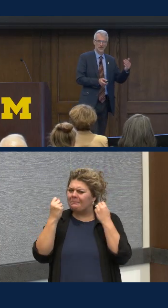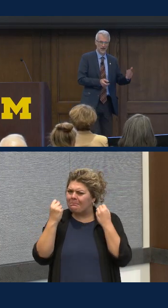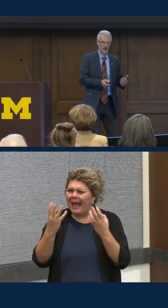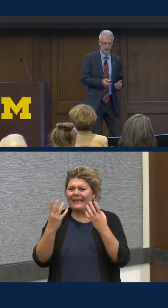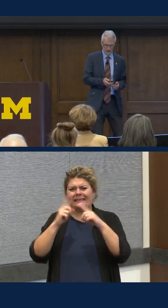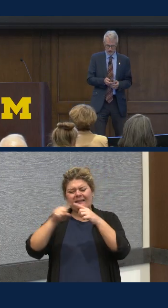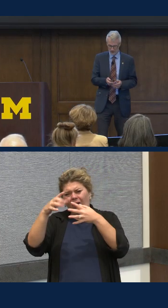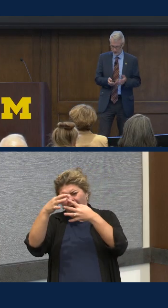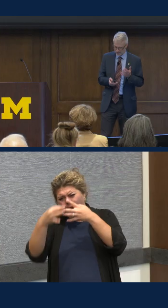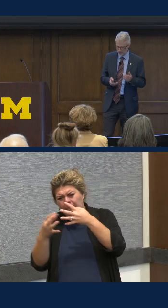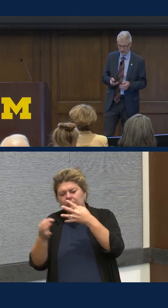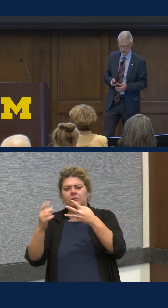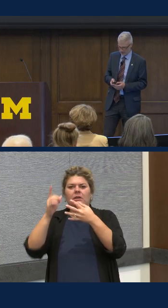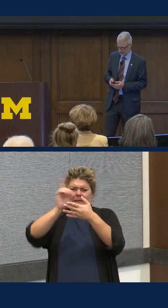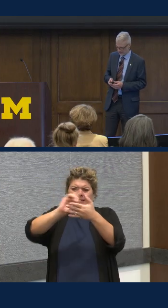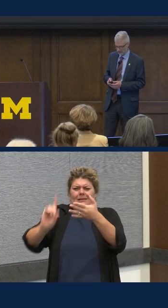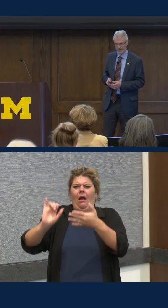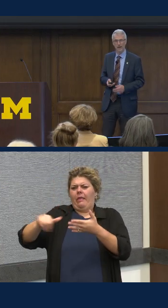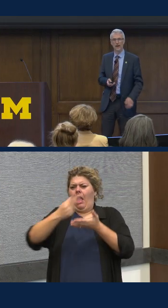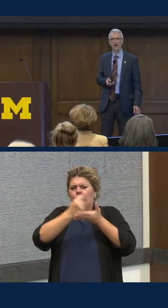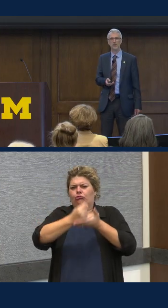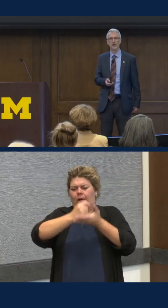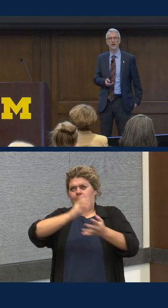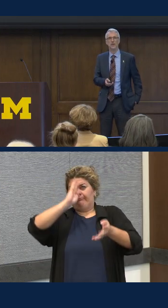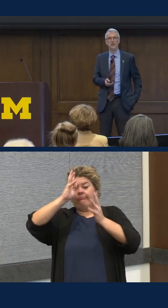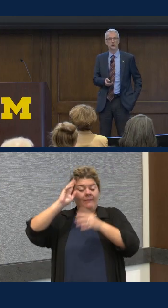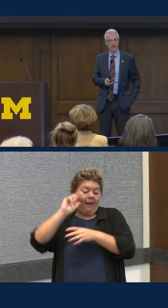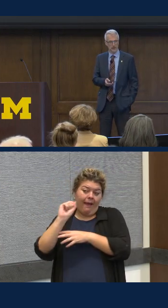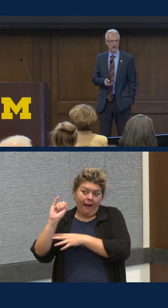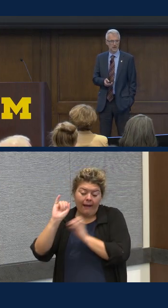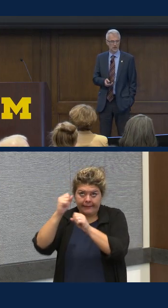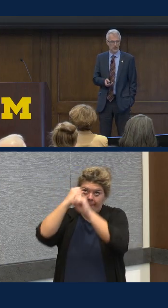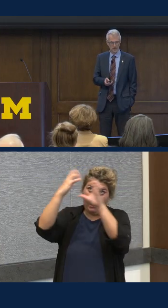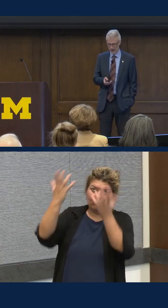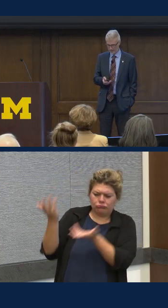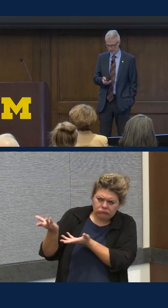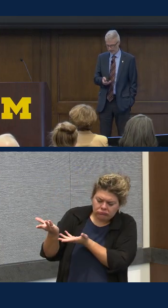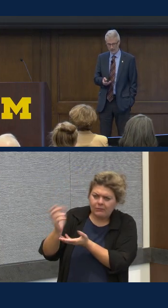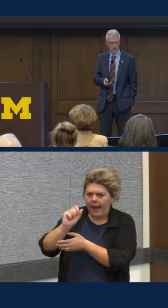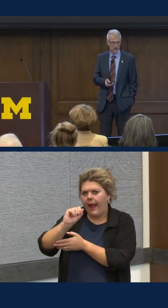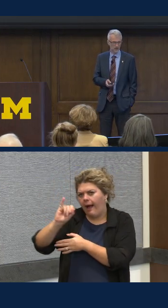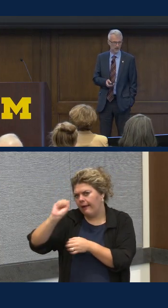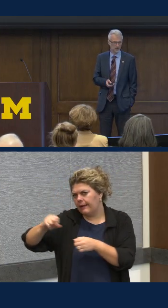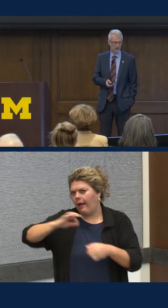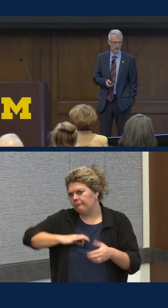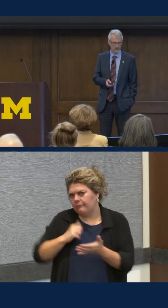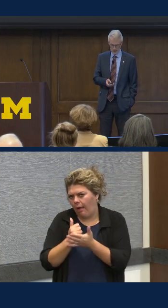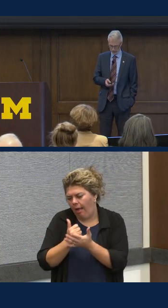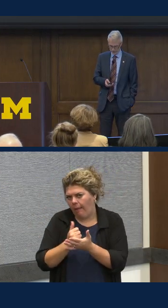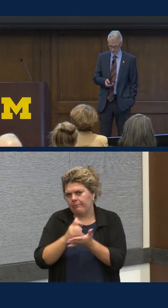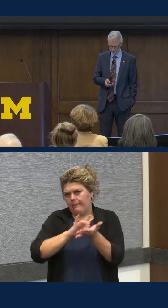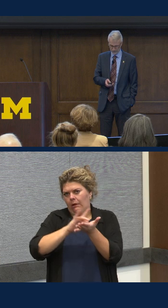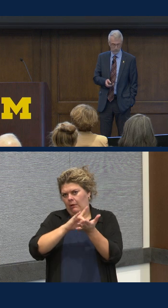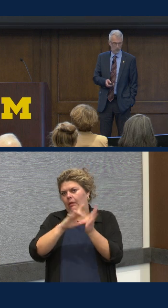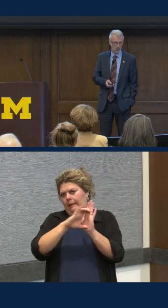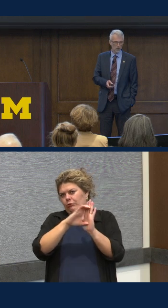of designing that treatment, and you could imagine that AI could be helpful in that aspect of medical imaging as